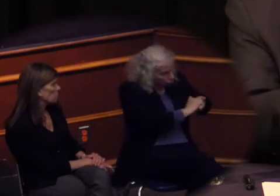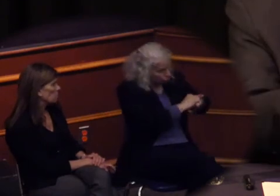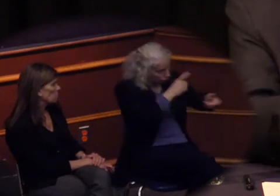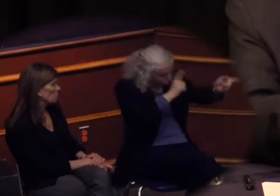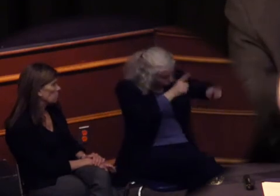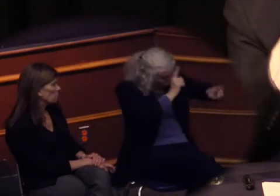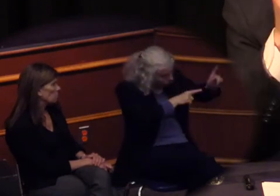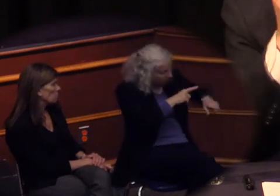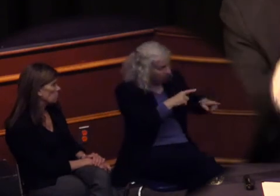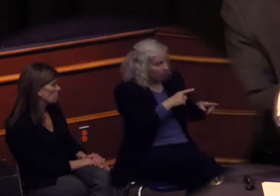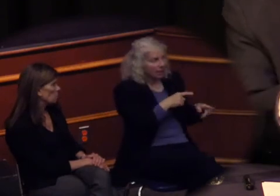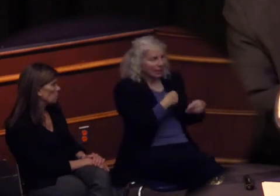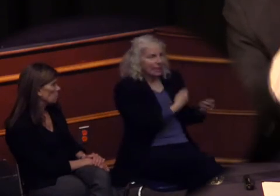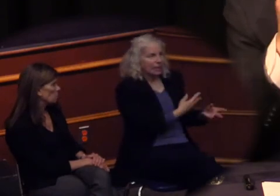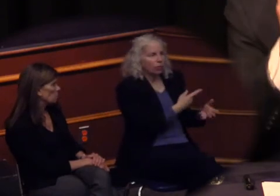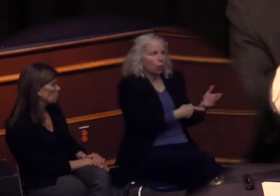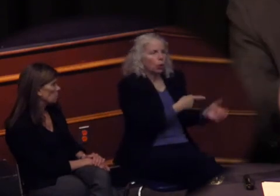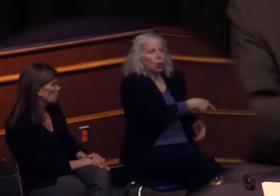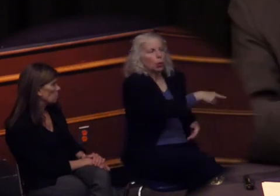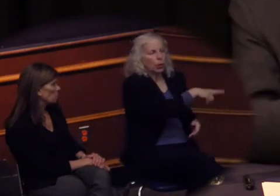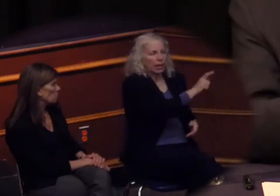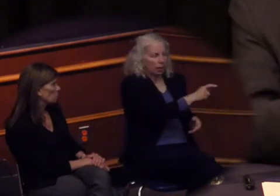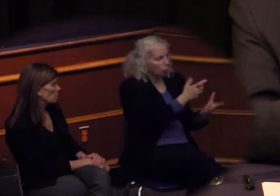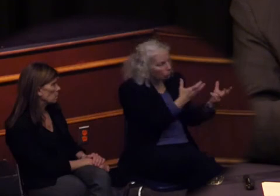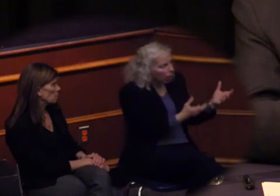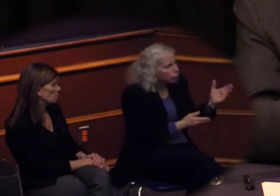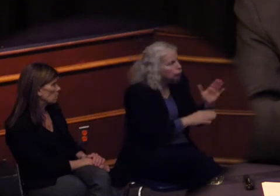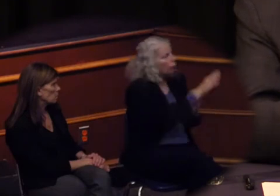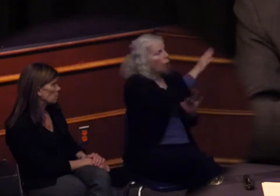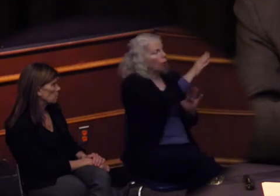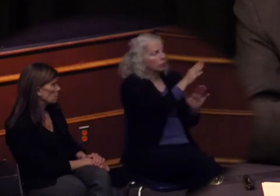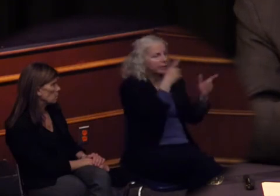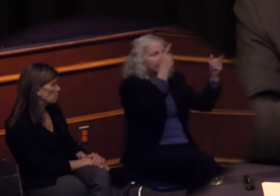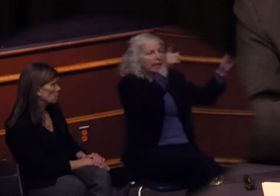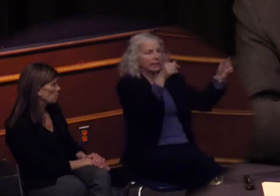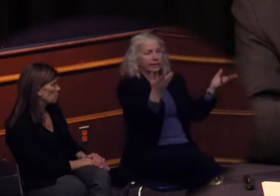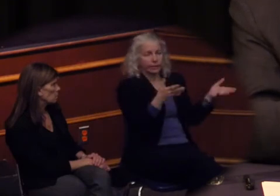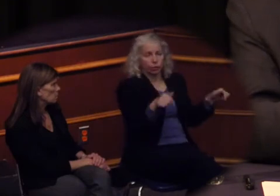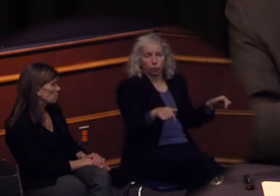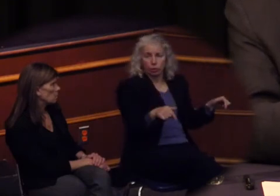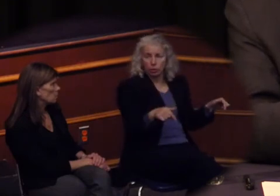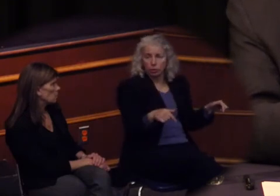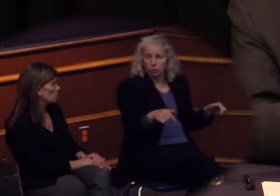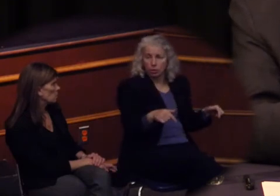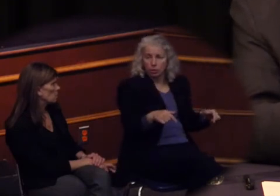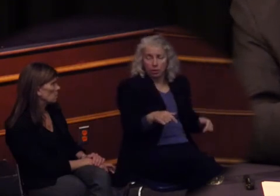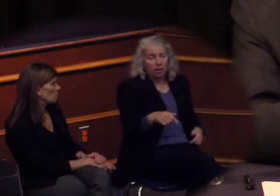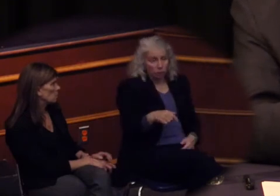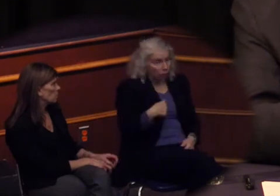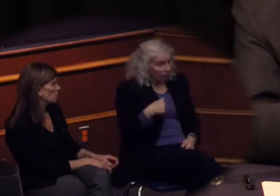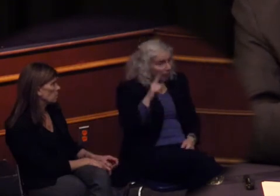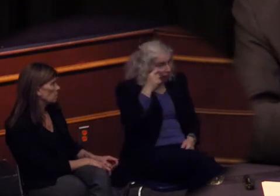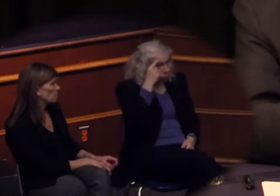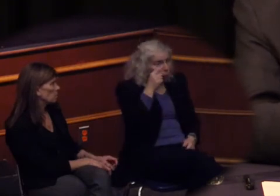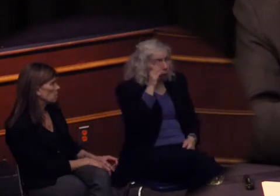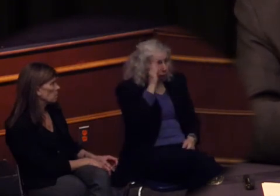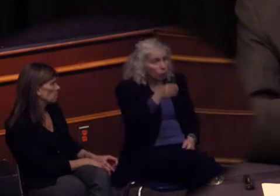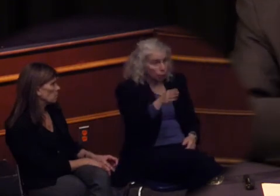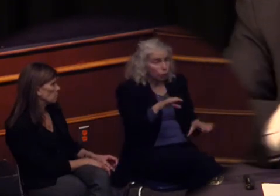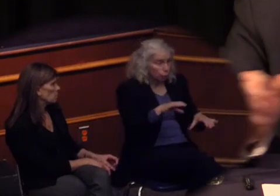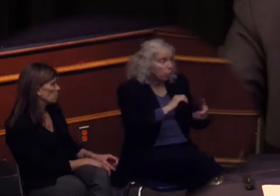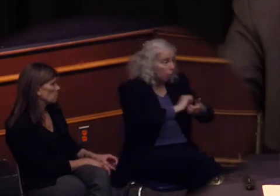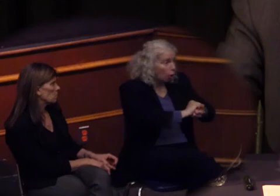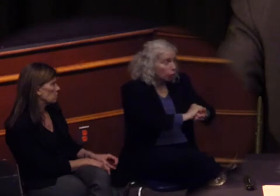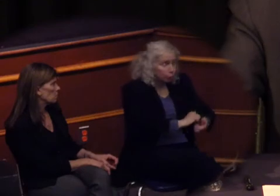what you need to continue to grow and be successful in this region. And you can count on the fact, as your governor, that I will be that partner.